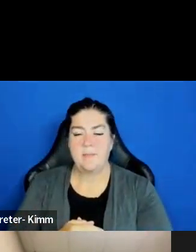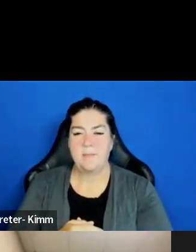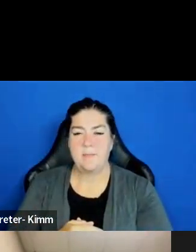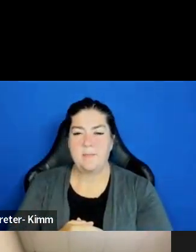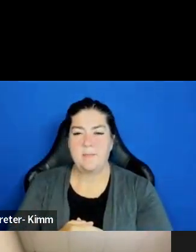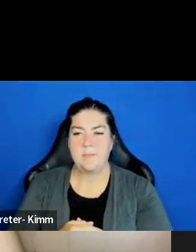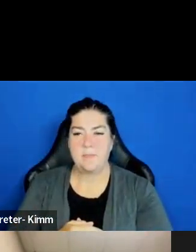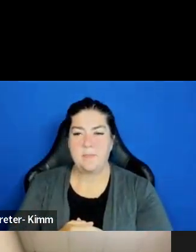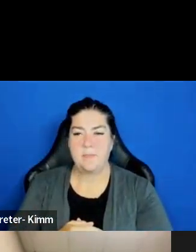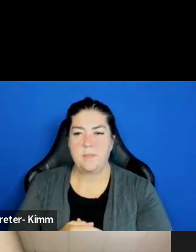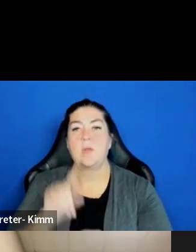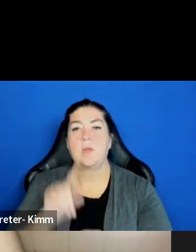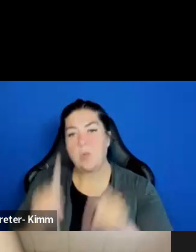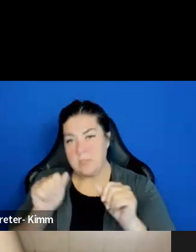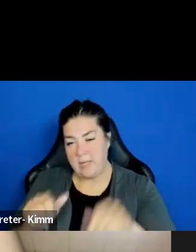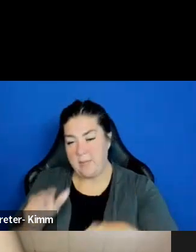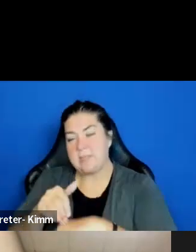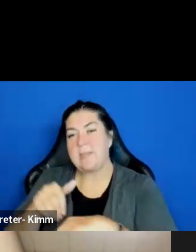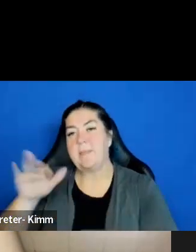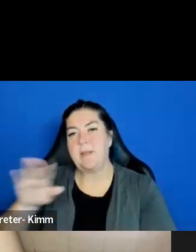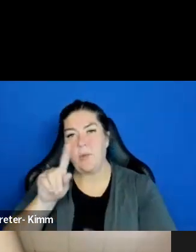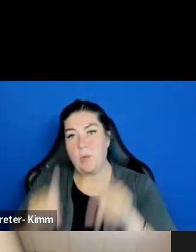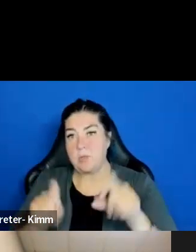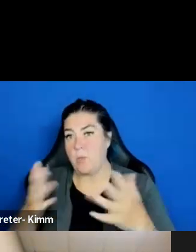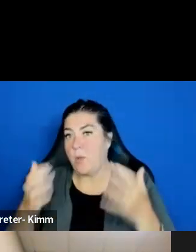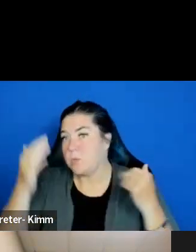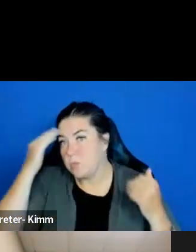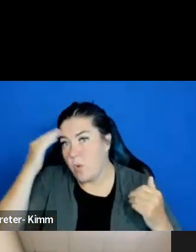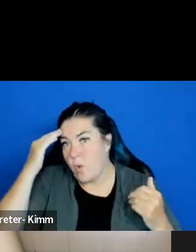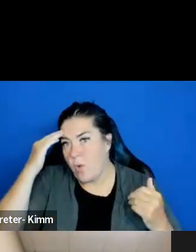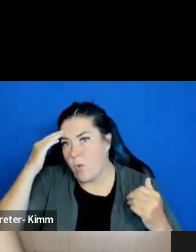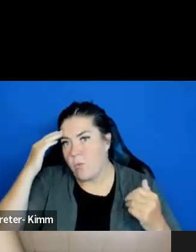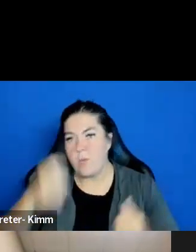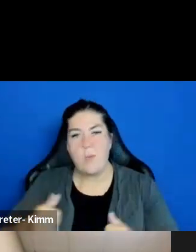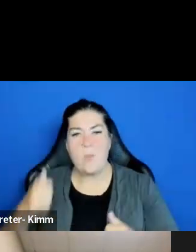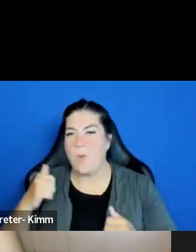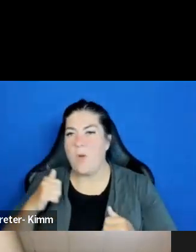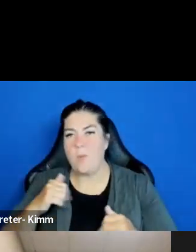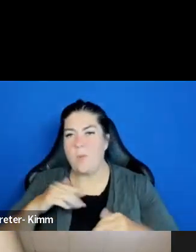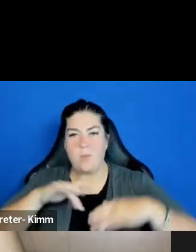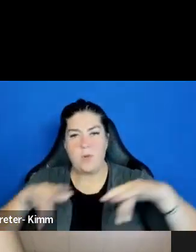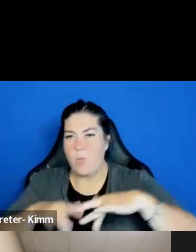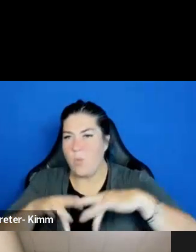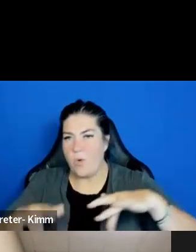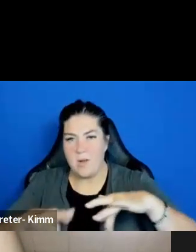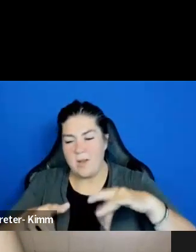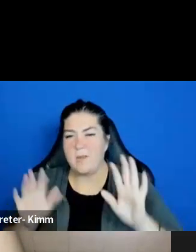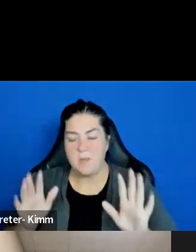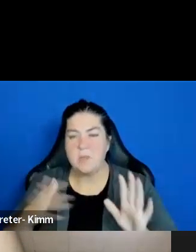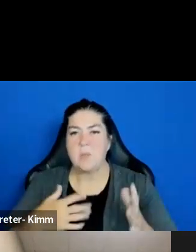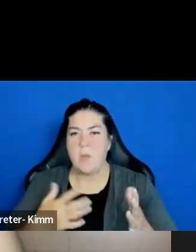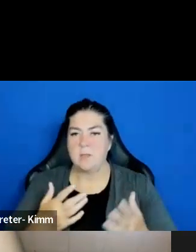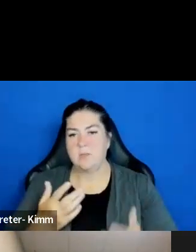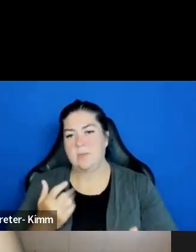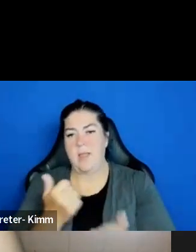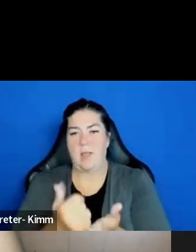Questions to be submitted, and those questions, we want you to know that we're not going to be recording this. Again, this is just so that we can foster that safe environment